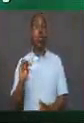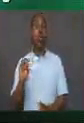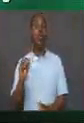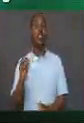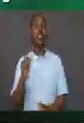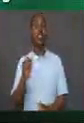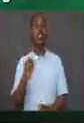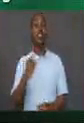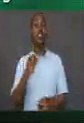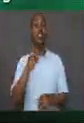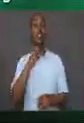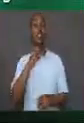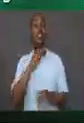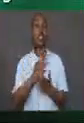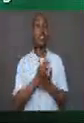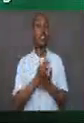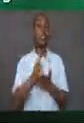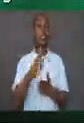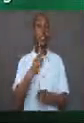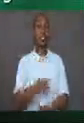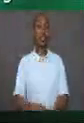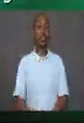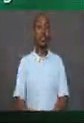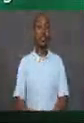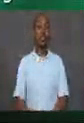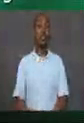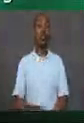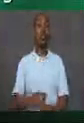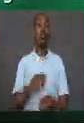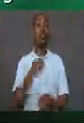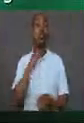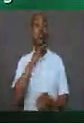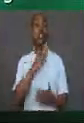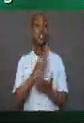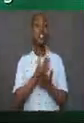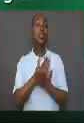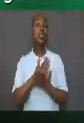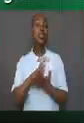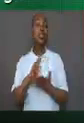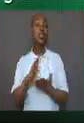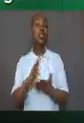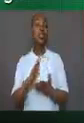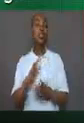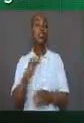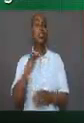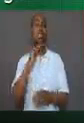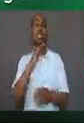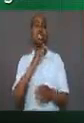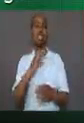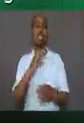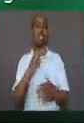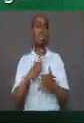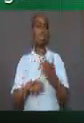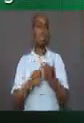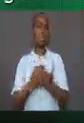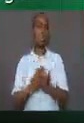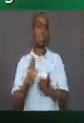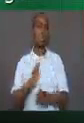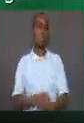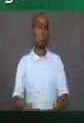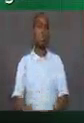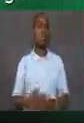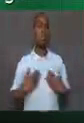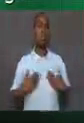excretion. Excretion involves the disposal of waste products that may accumulate within